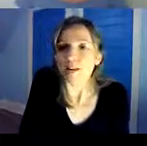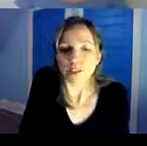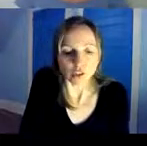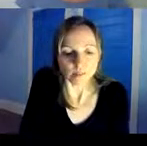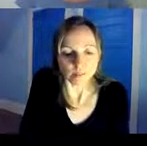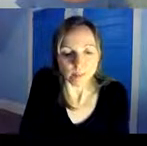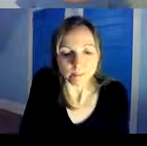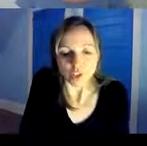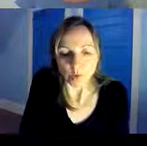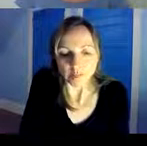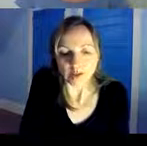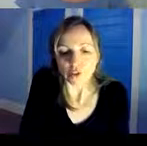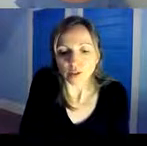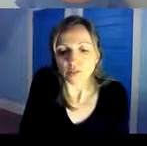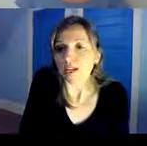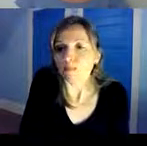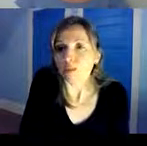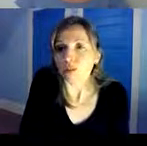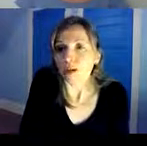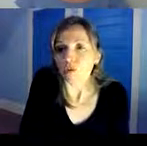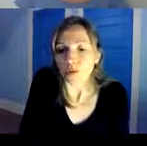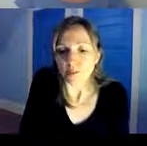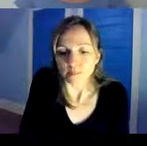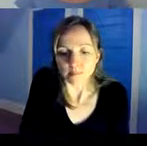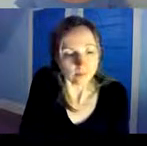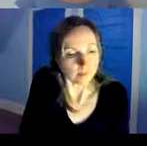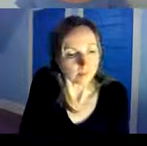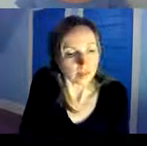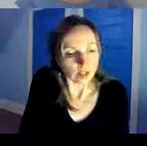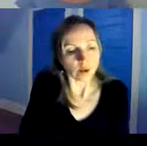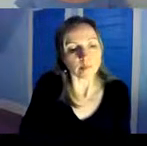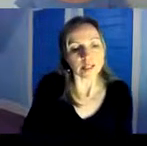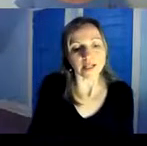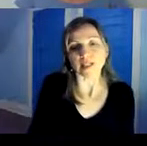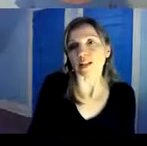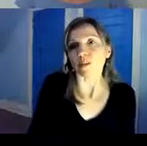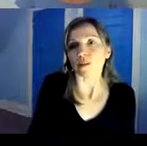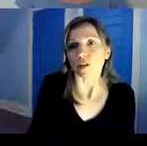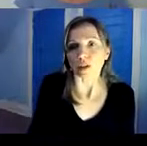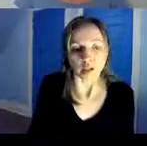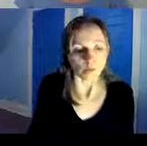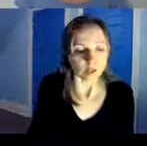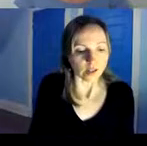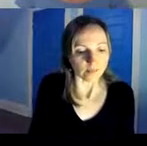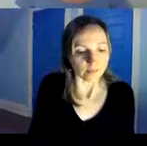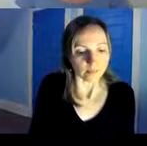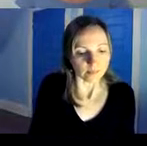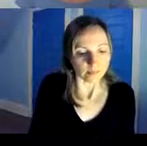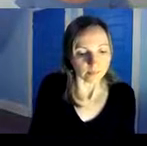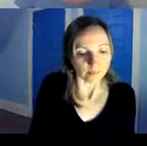once established, spreading by underground stems called rhizomes. It can grow up to 90 centimeters in